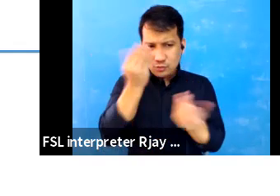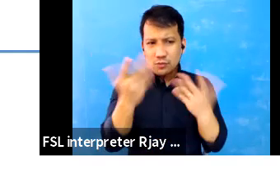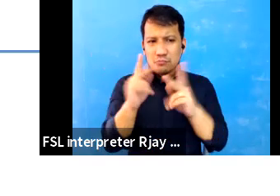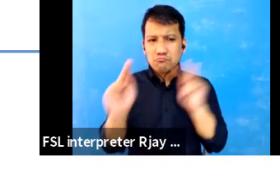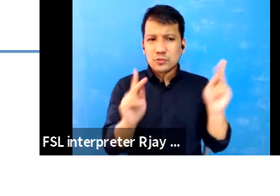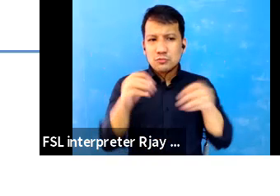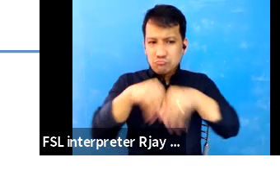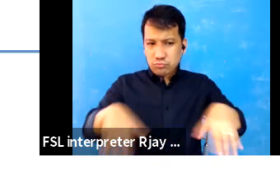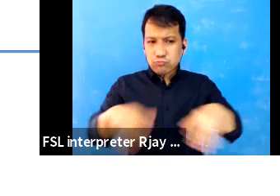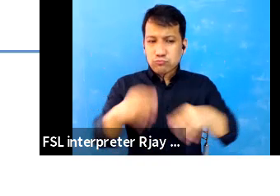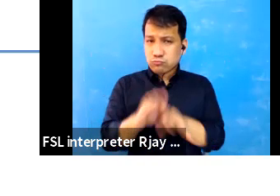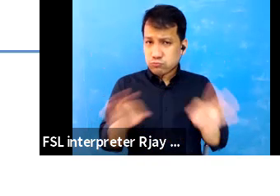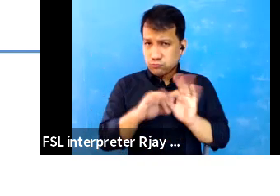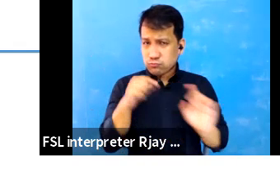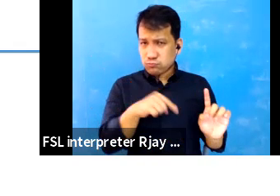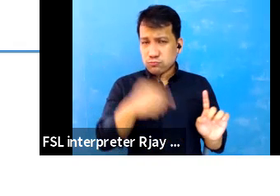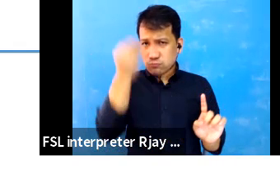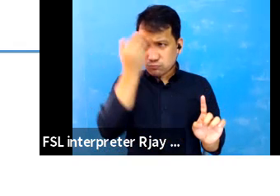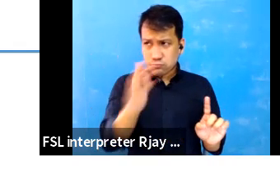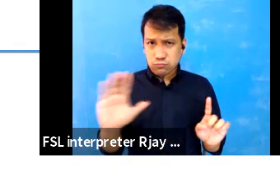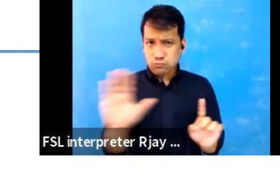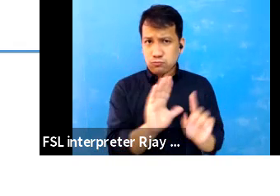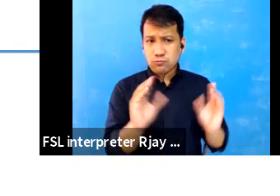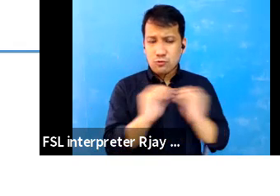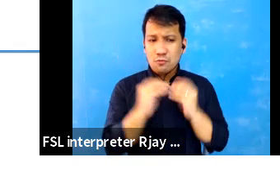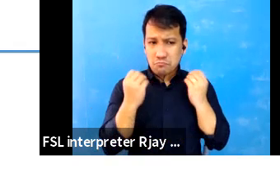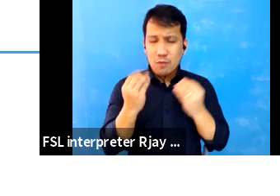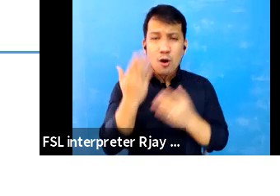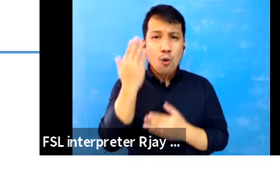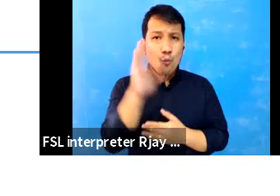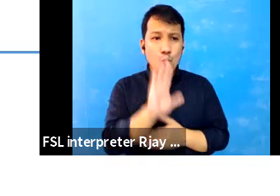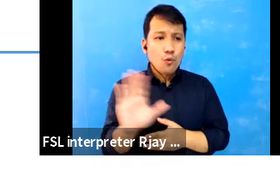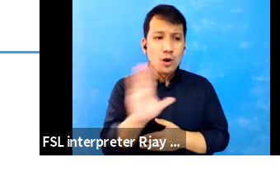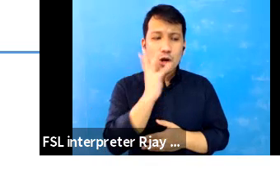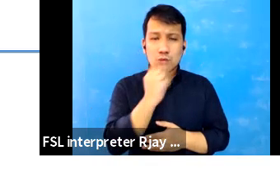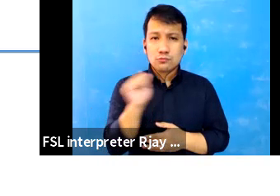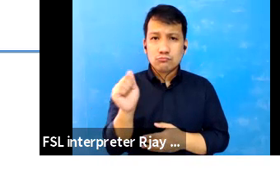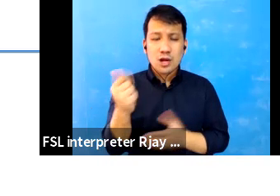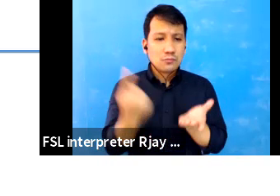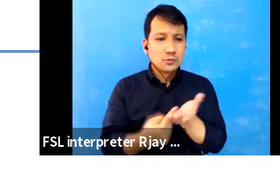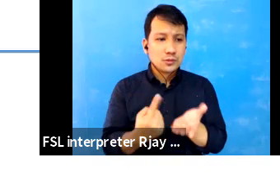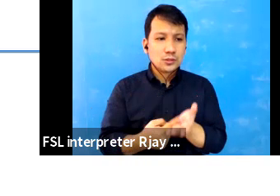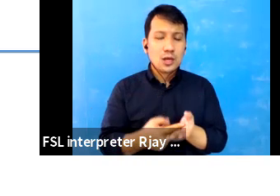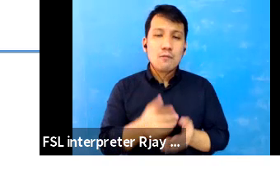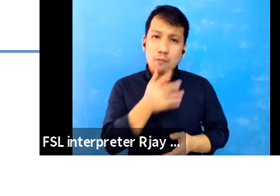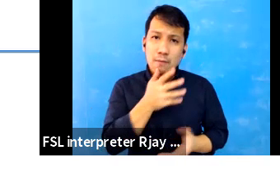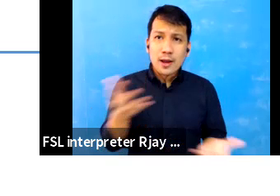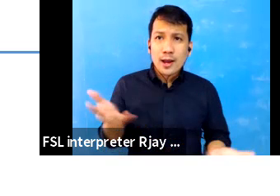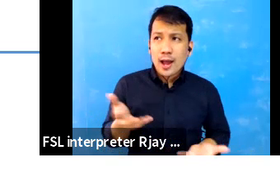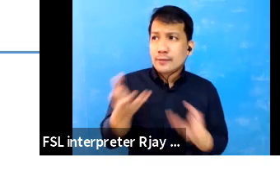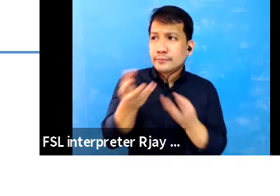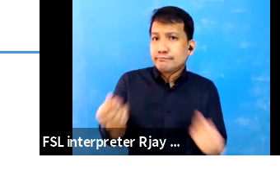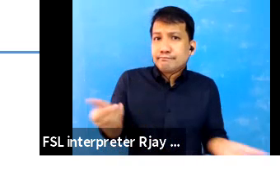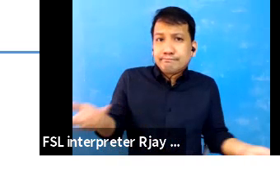are on the ground should be the ones that should know a lot more, because they are the ones who talk with our mothers. So nasaan ang